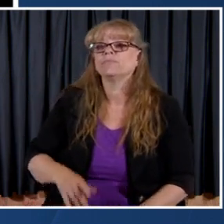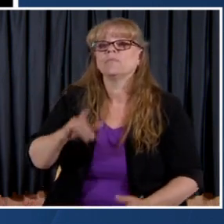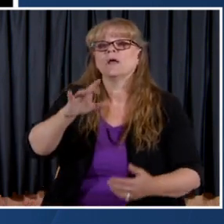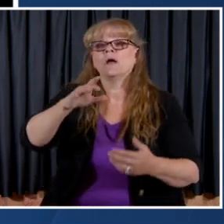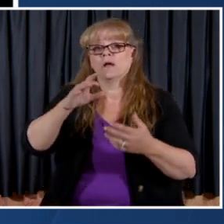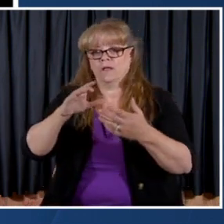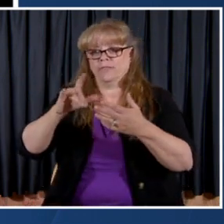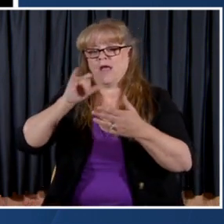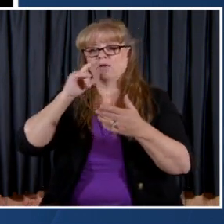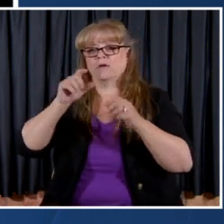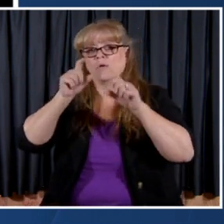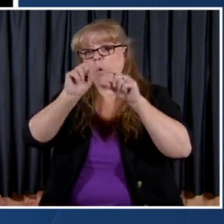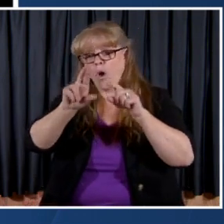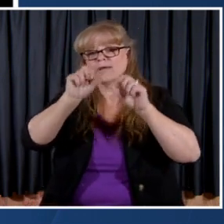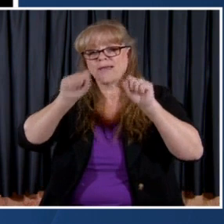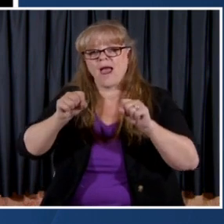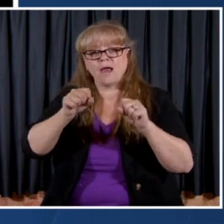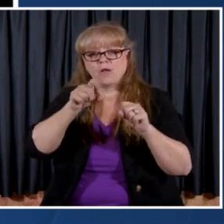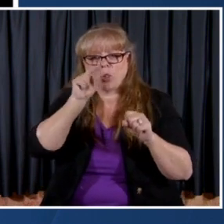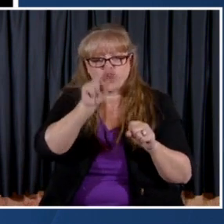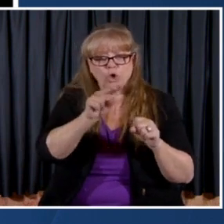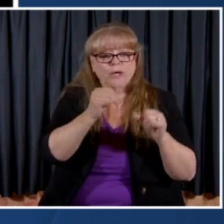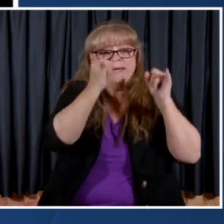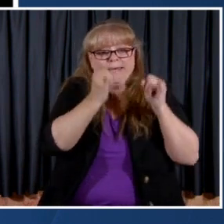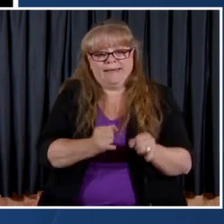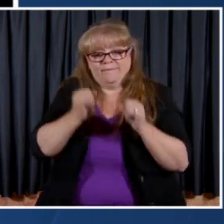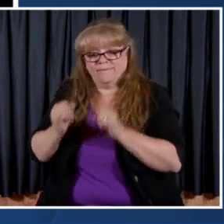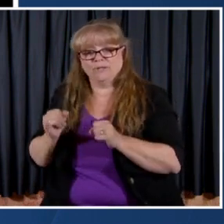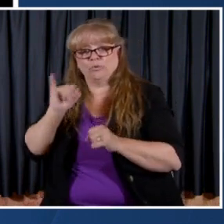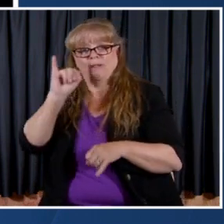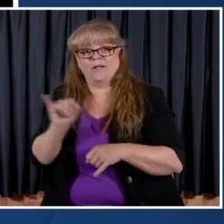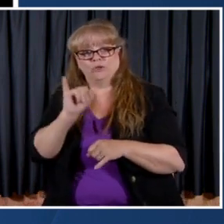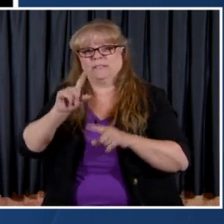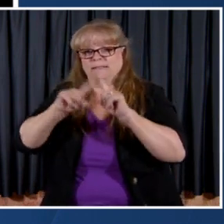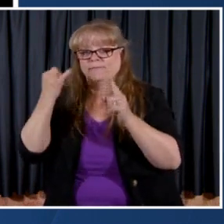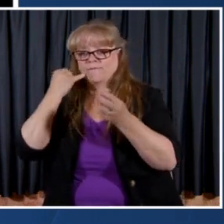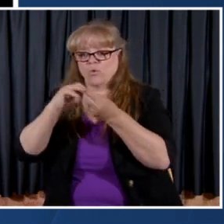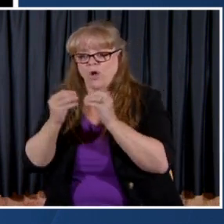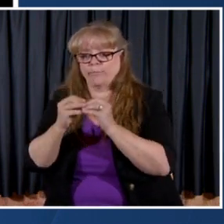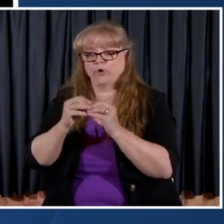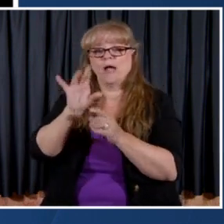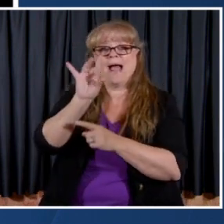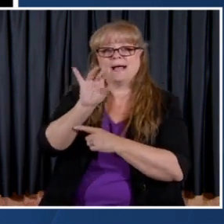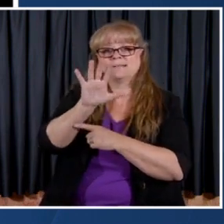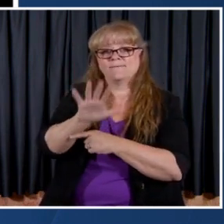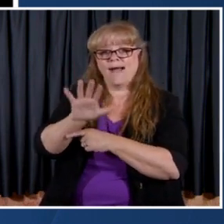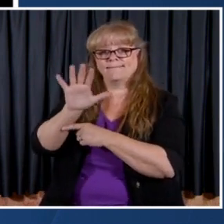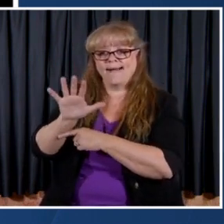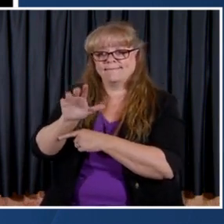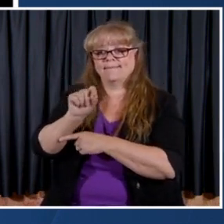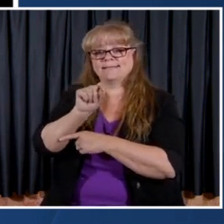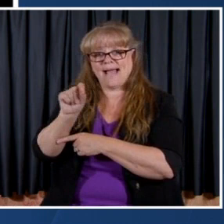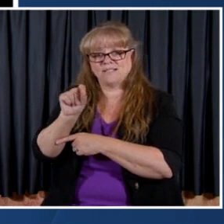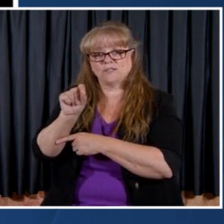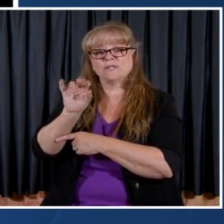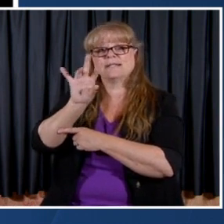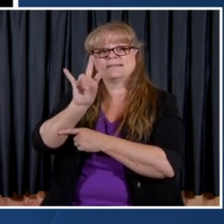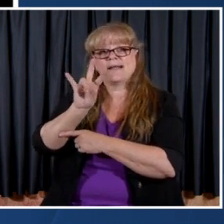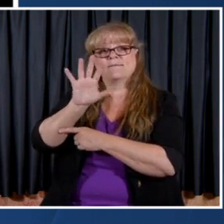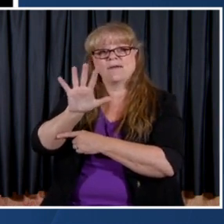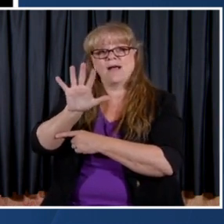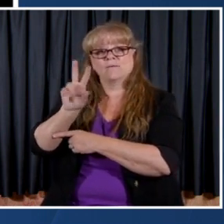855-752-6749. One more thing before we take questions. It's going to be a nice weekend, we hope. But remember, try to recreate near your